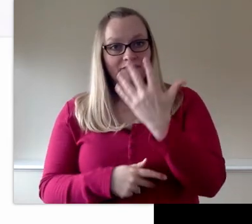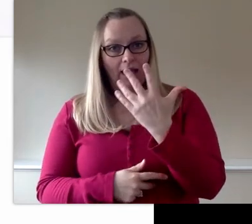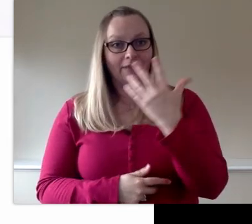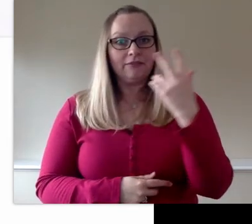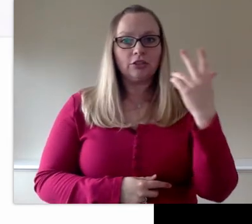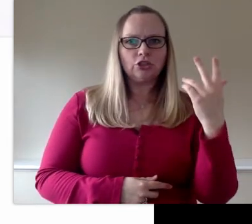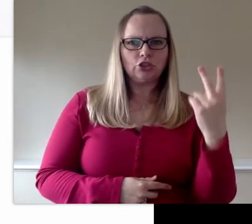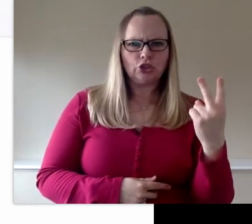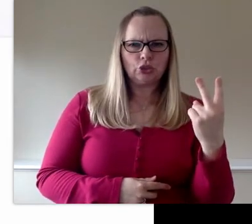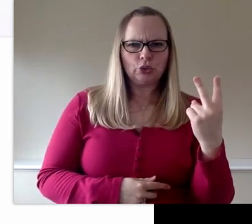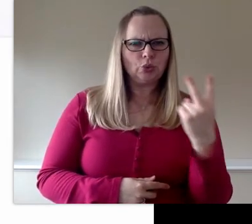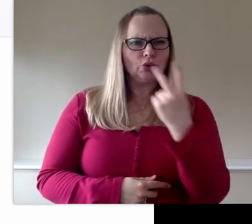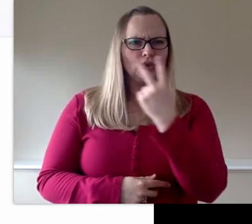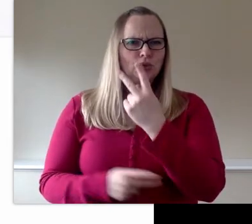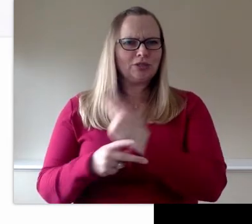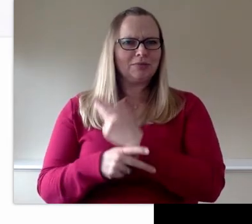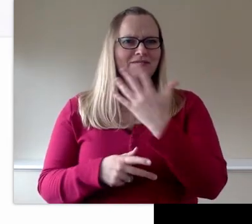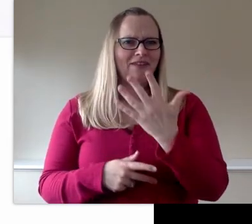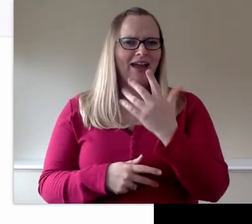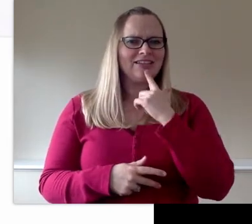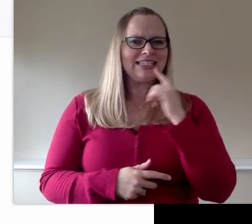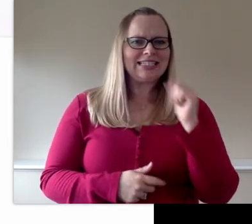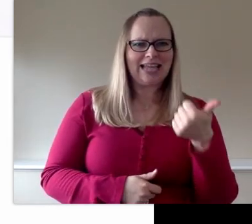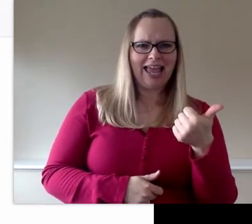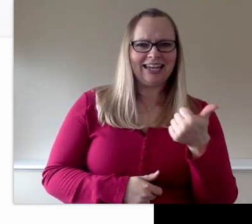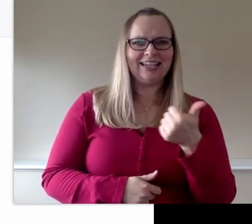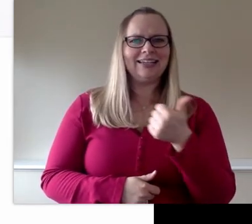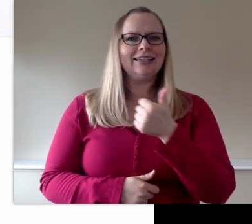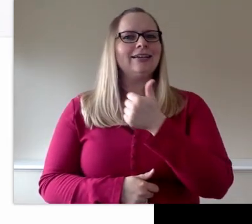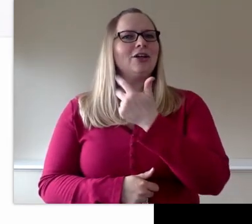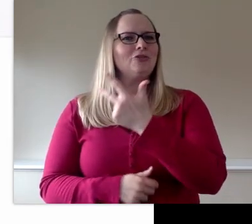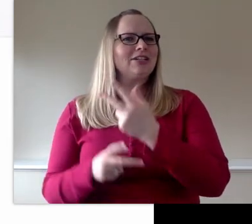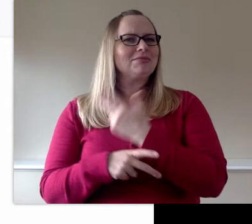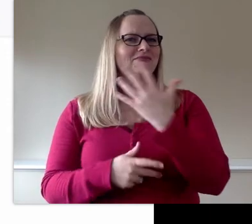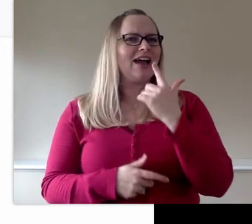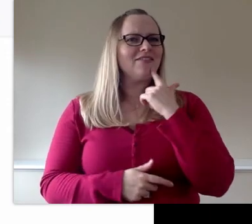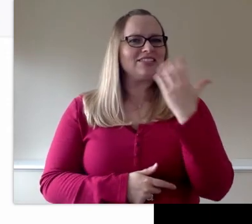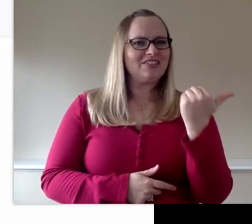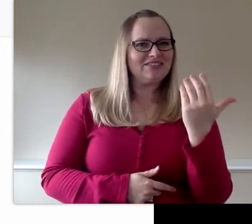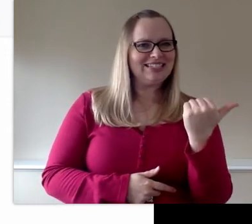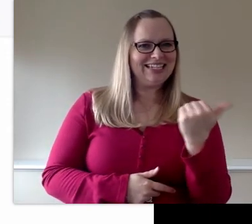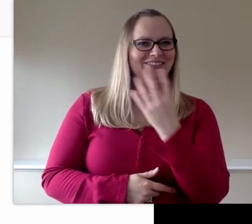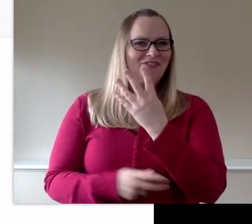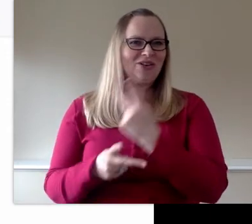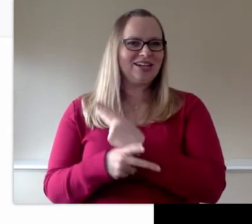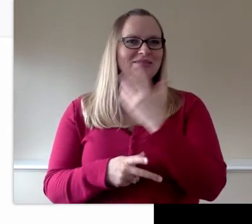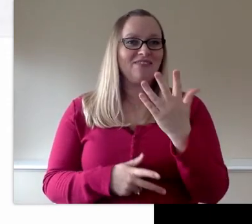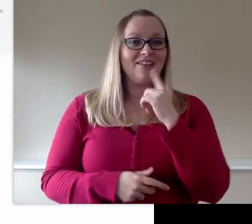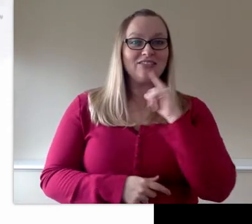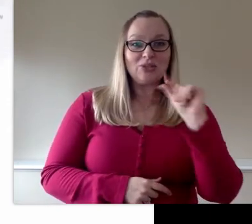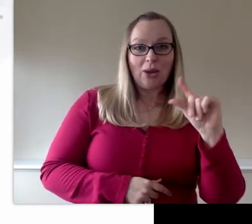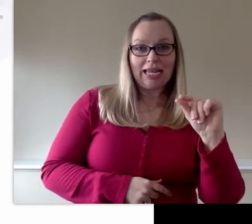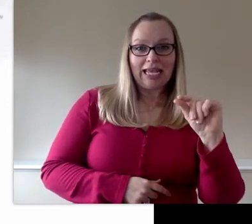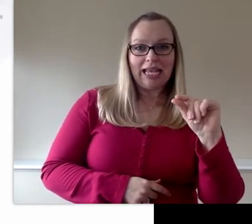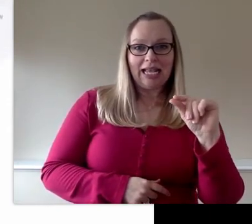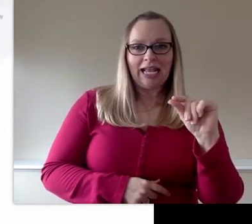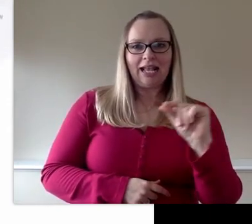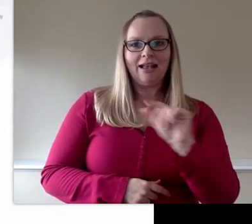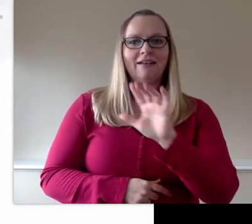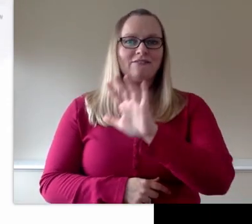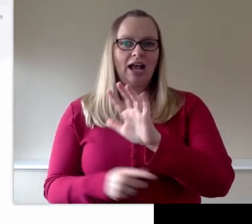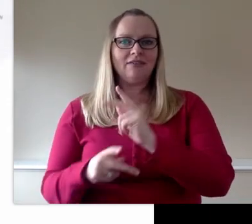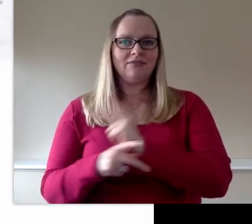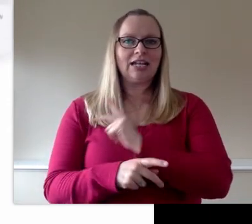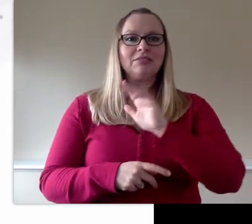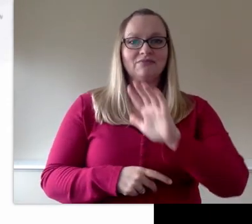2, 2 times 5 equals 10, 3 times 5 equals 15, 4 times 5 equals 20, 5 times 5